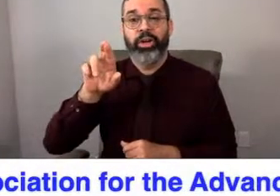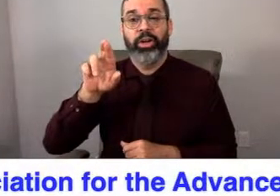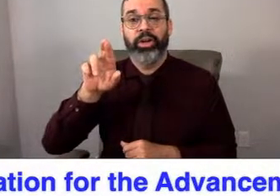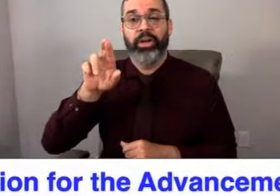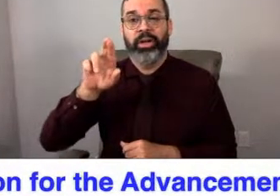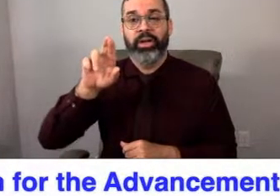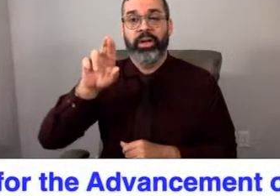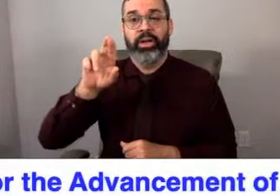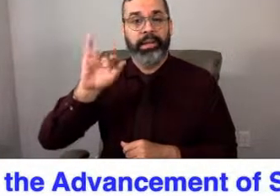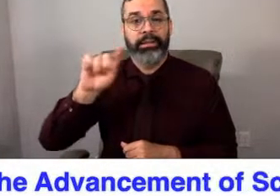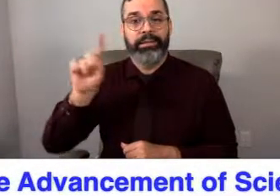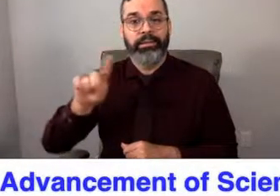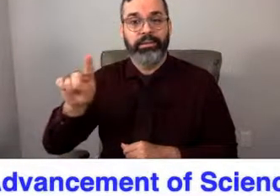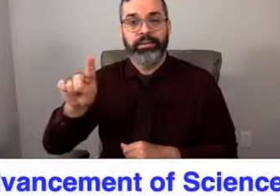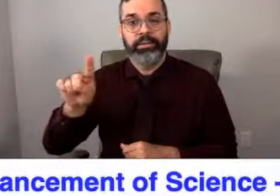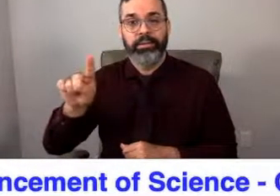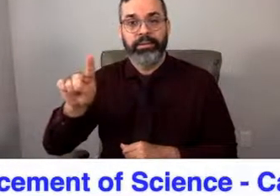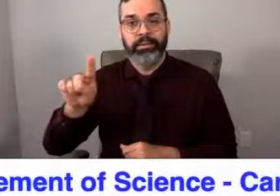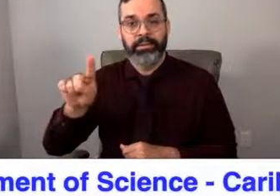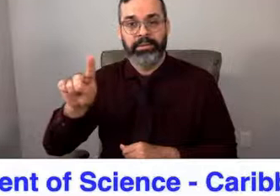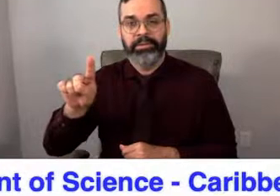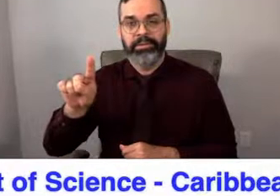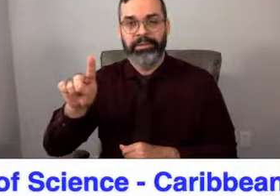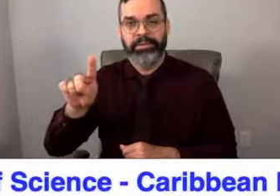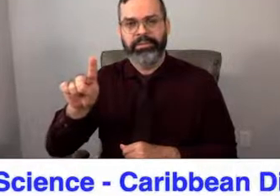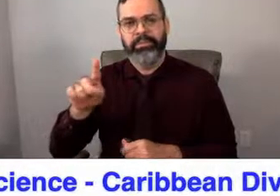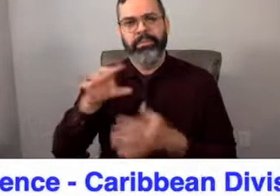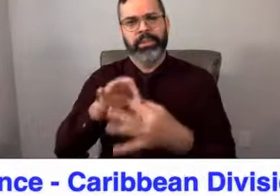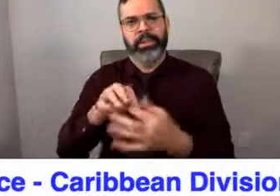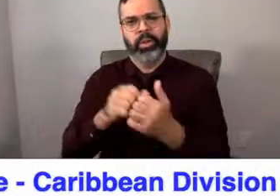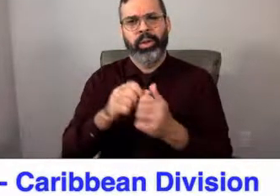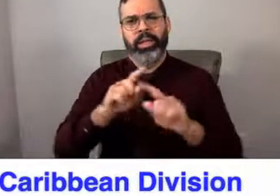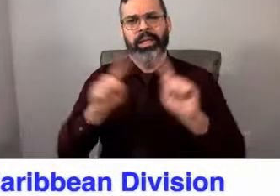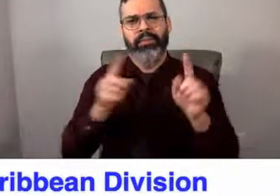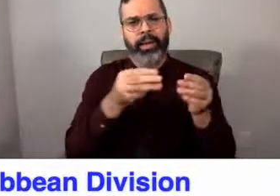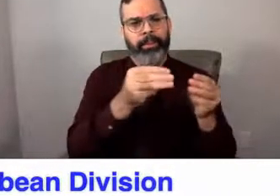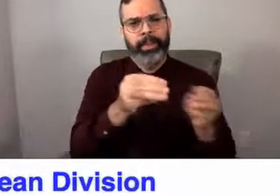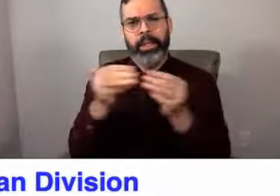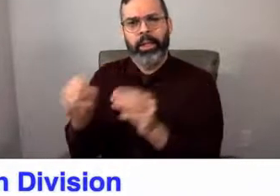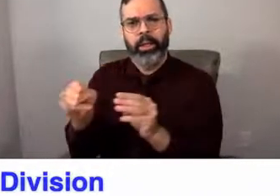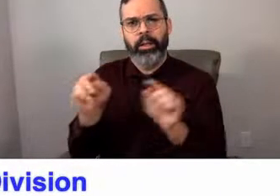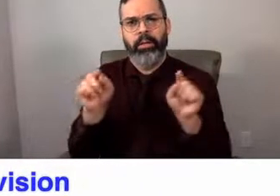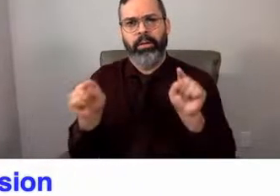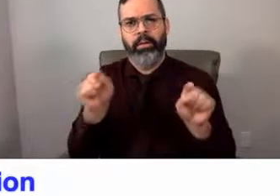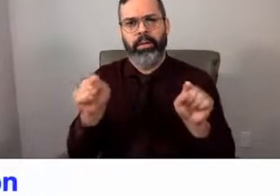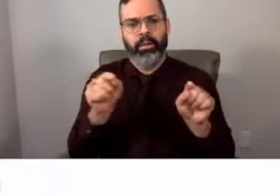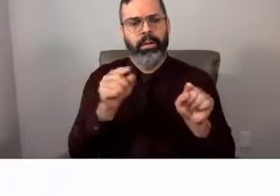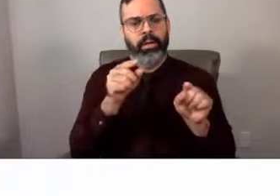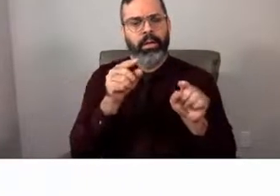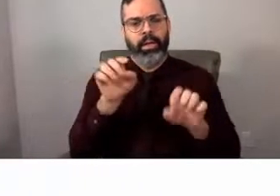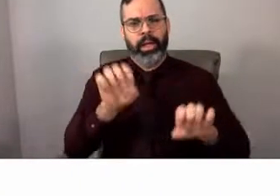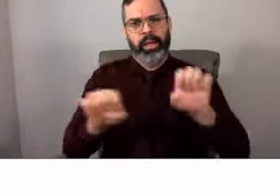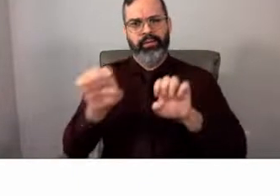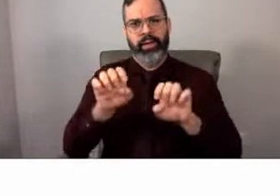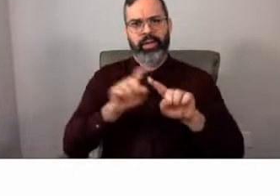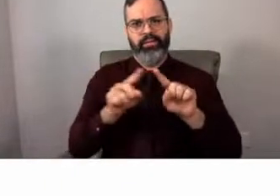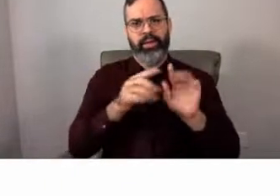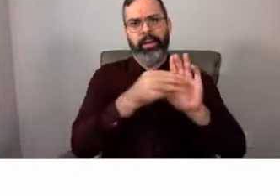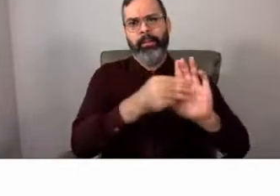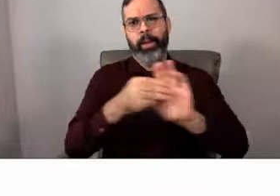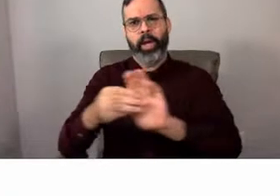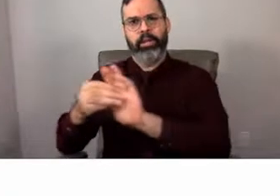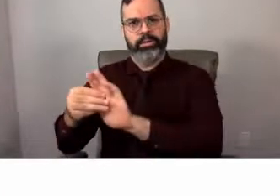Diaz. And it has to do with the different methods that were evaluated, different models that were